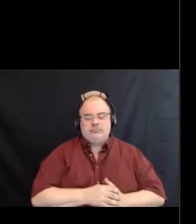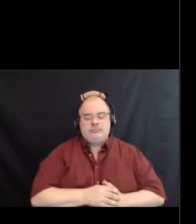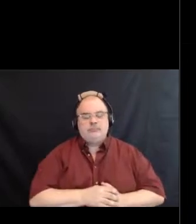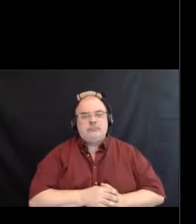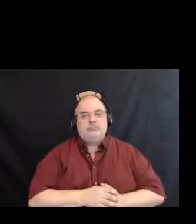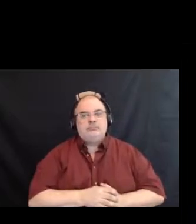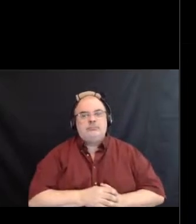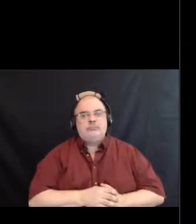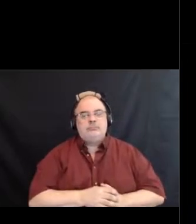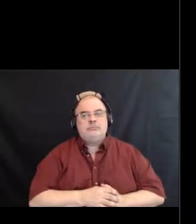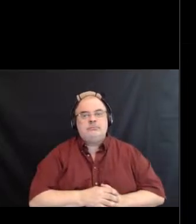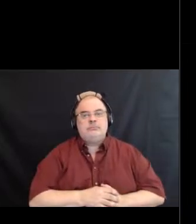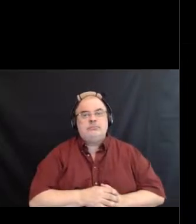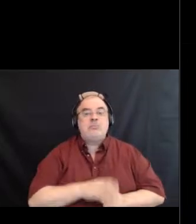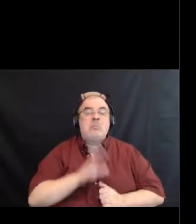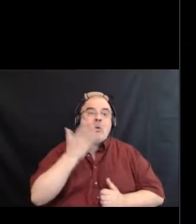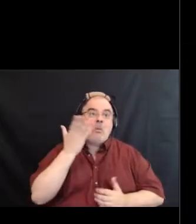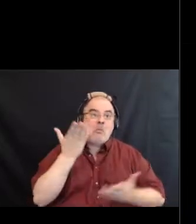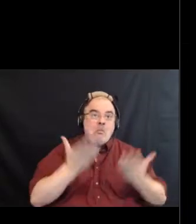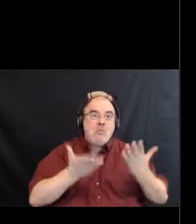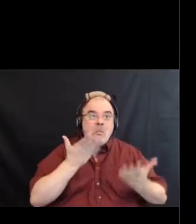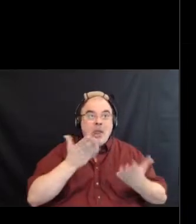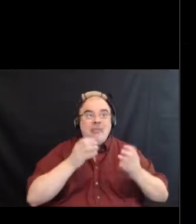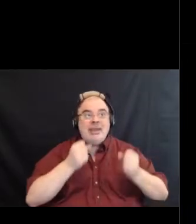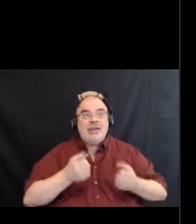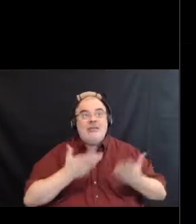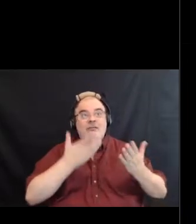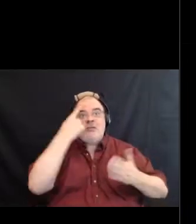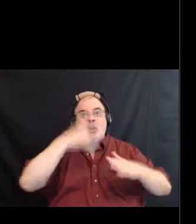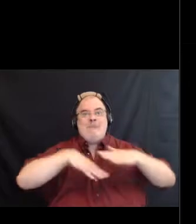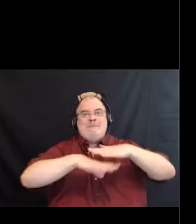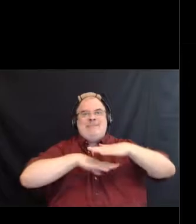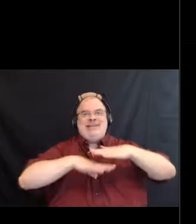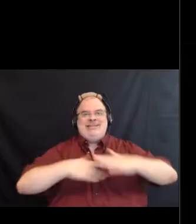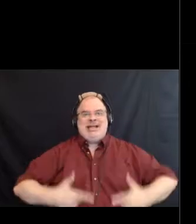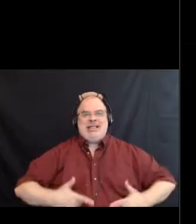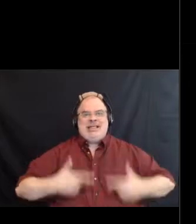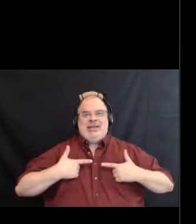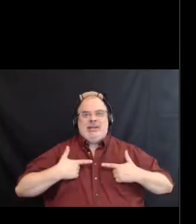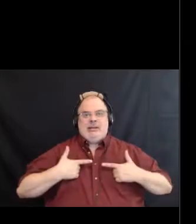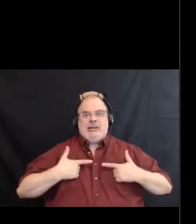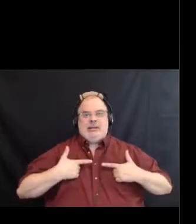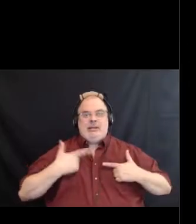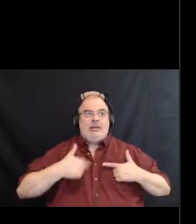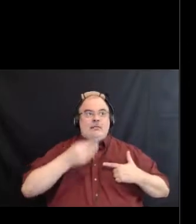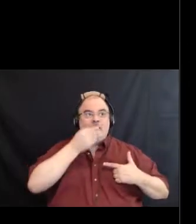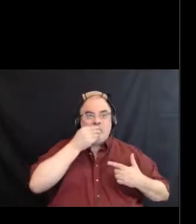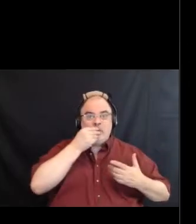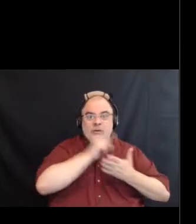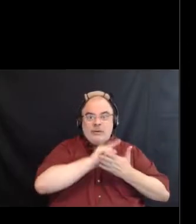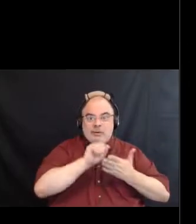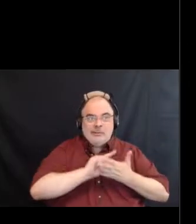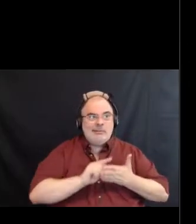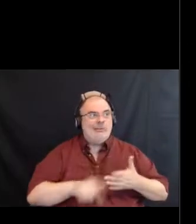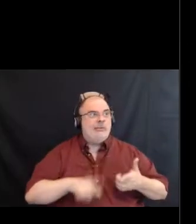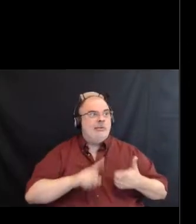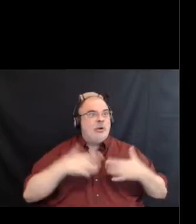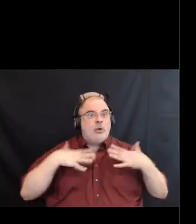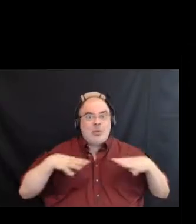the suggestion that these could be used for basic living expenses, like weekly groceries or clothing. So you